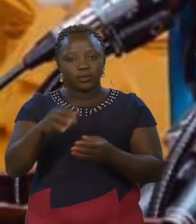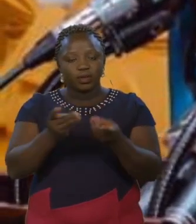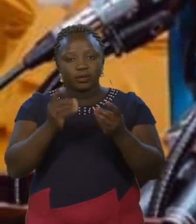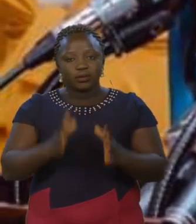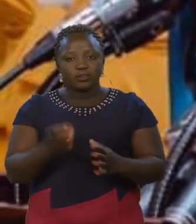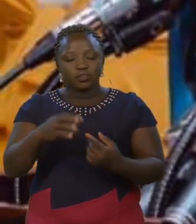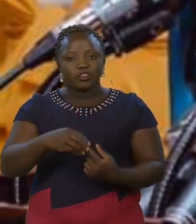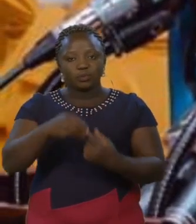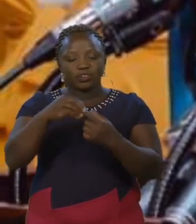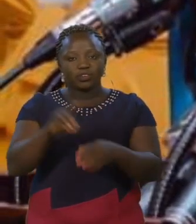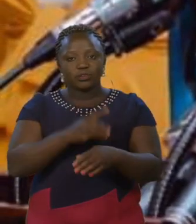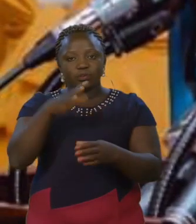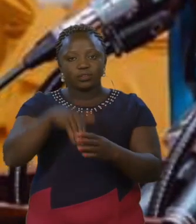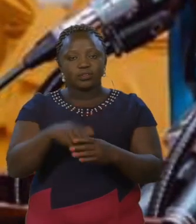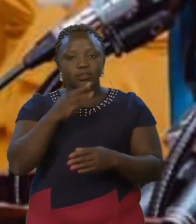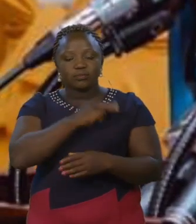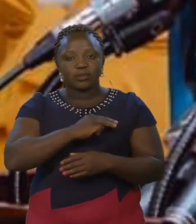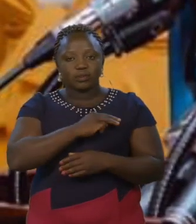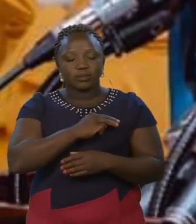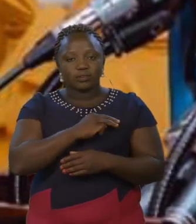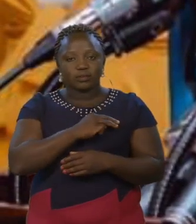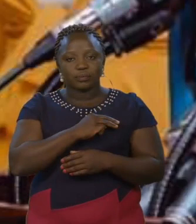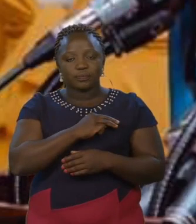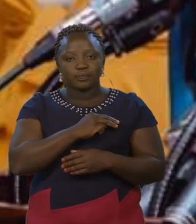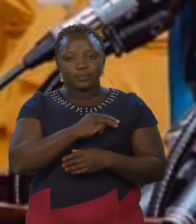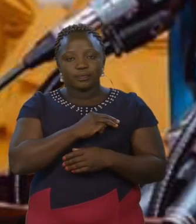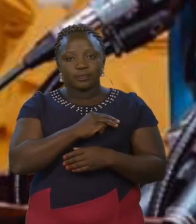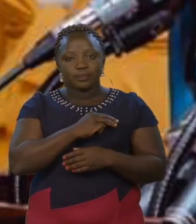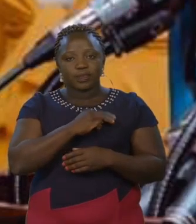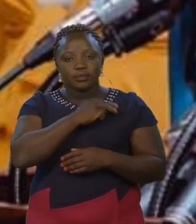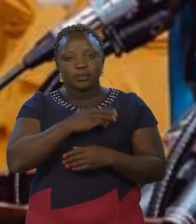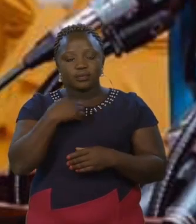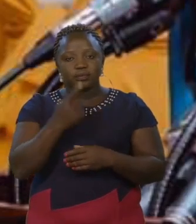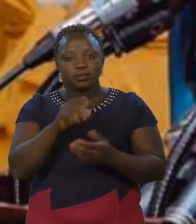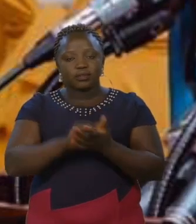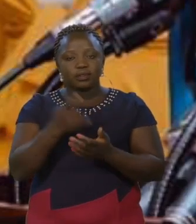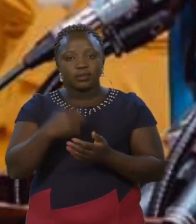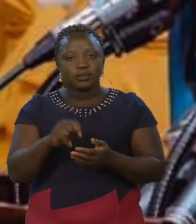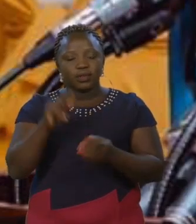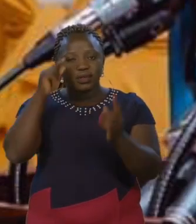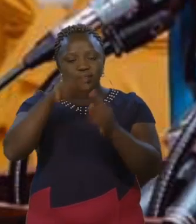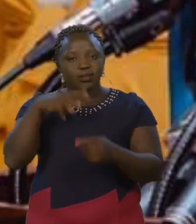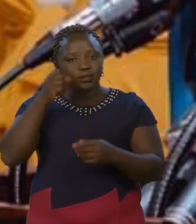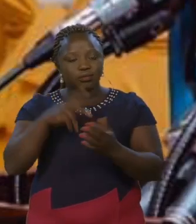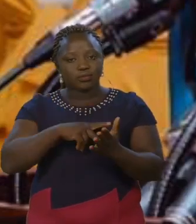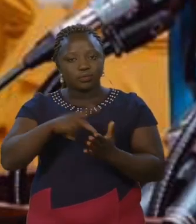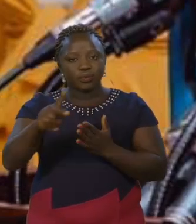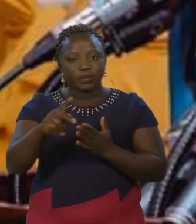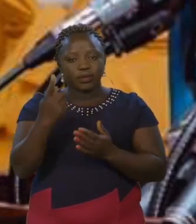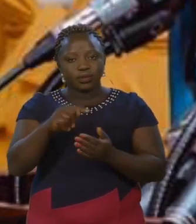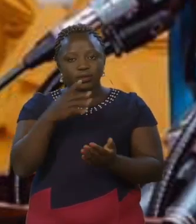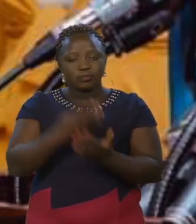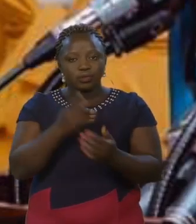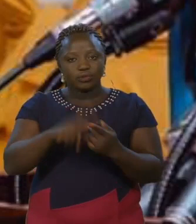represented by the Director of Special Duties in the Ministry, Mrs. Nadia Soso Mohammed, said their target was to disburse